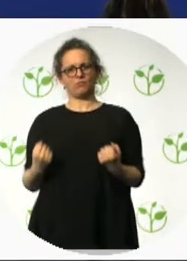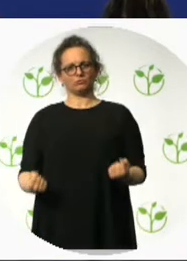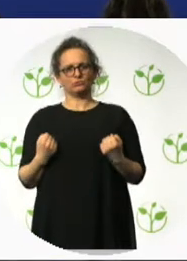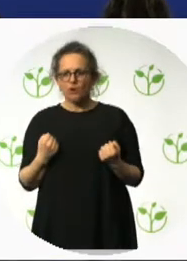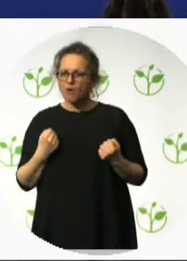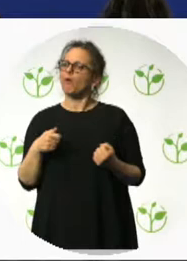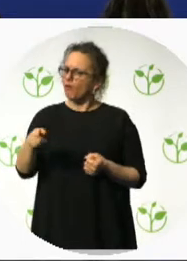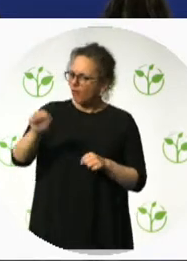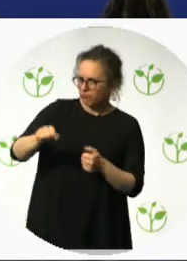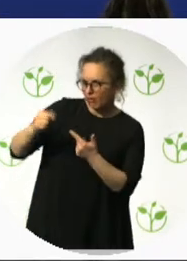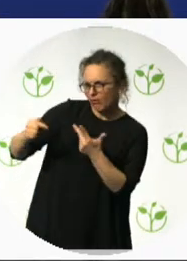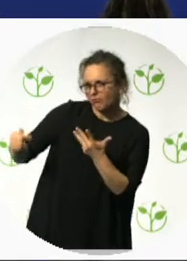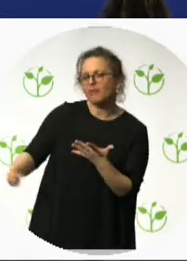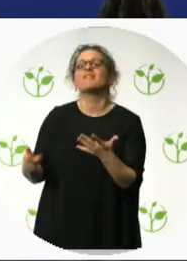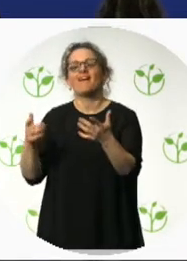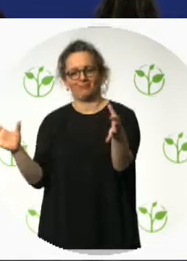hearing world.